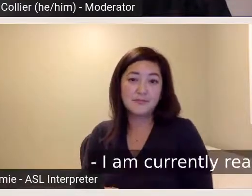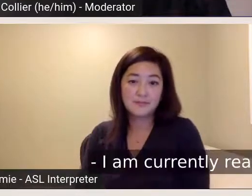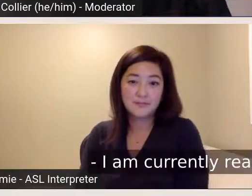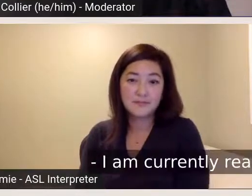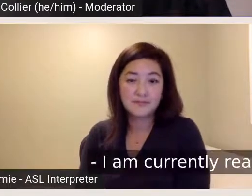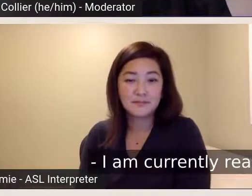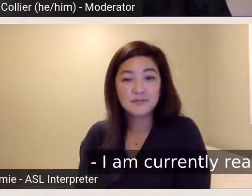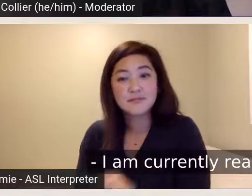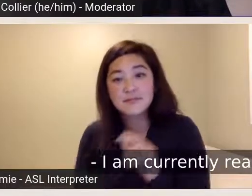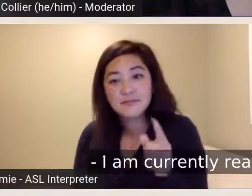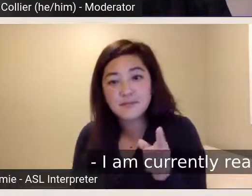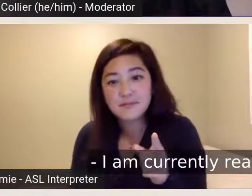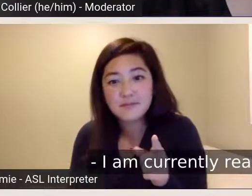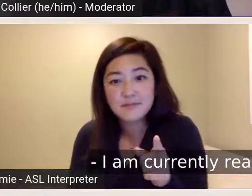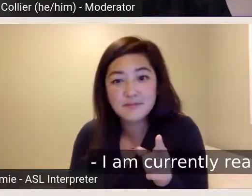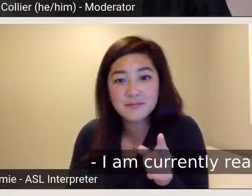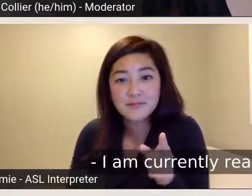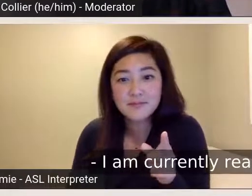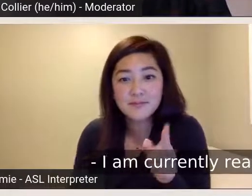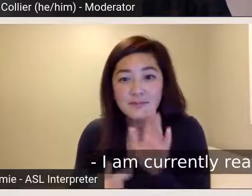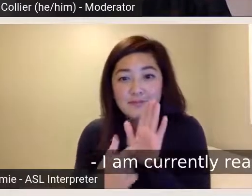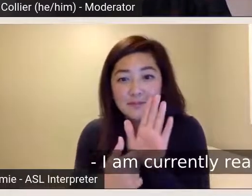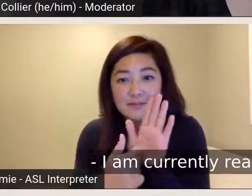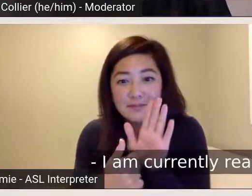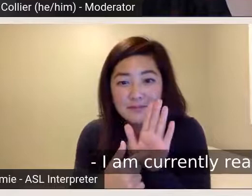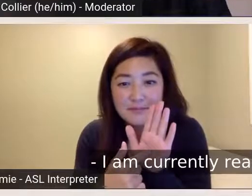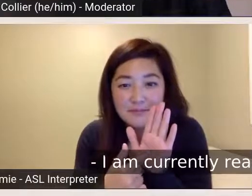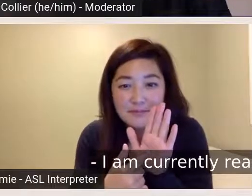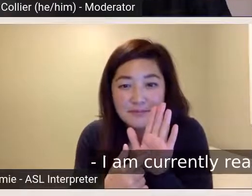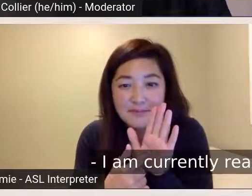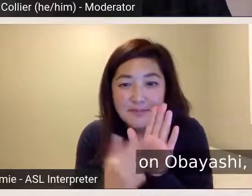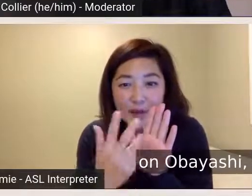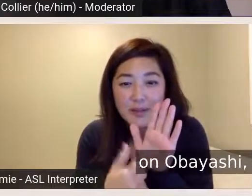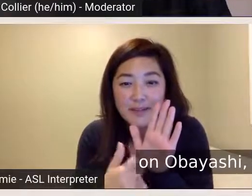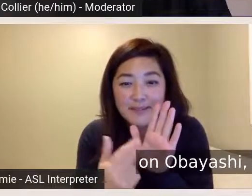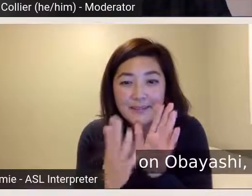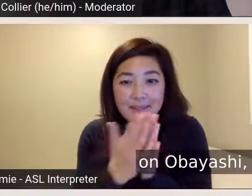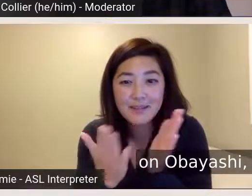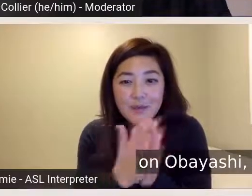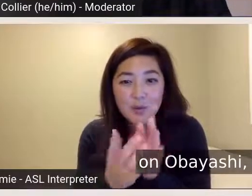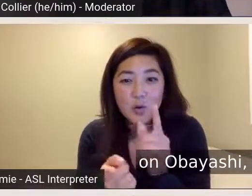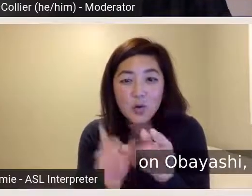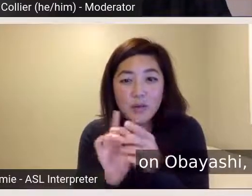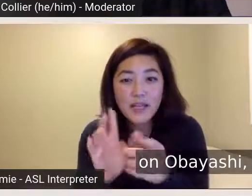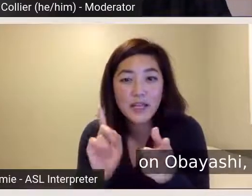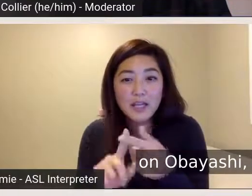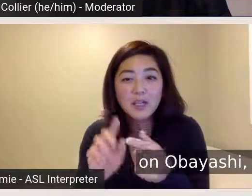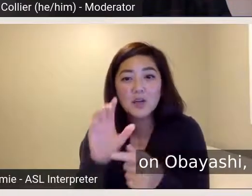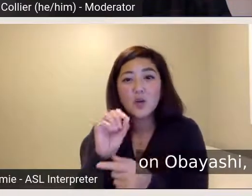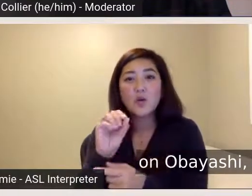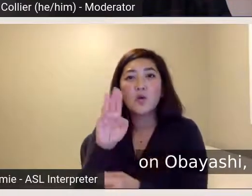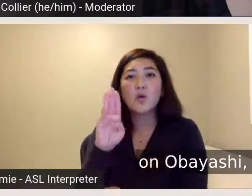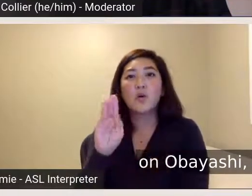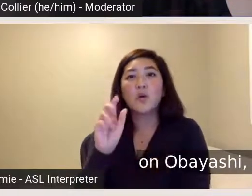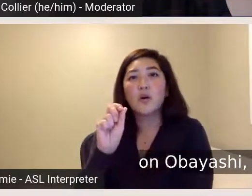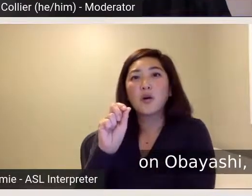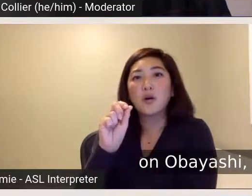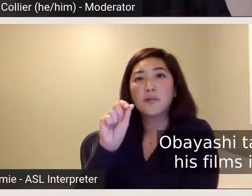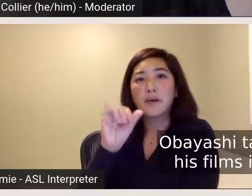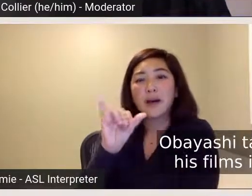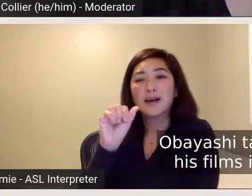I am currently reading this recent book on Obayashi, this thick book.